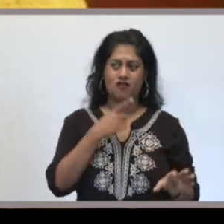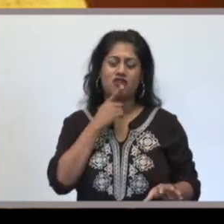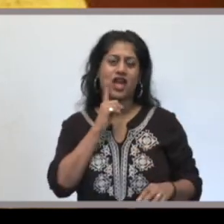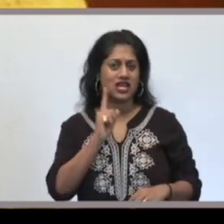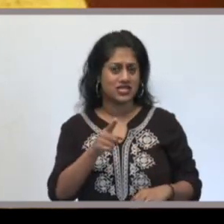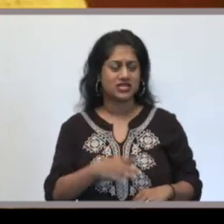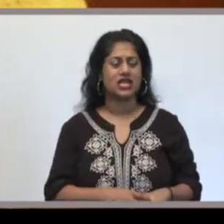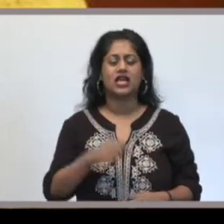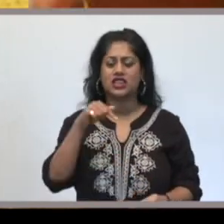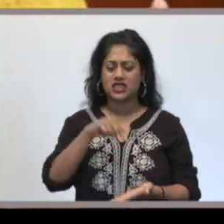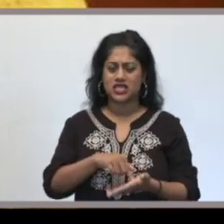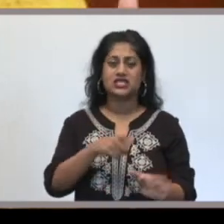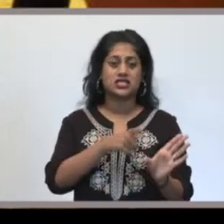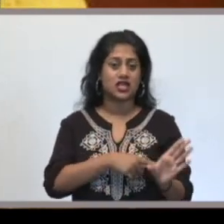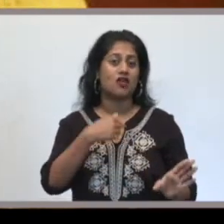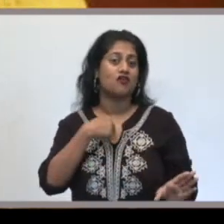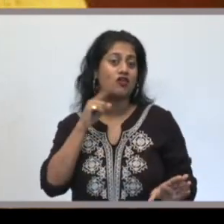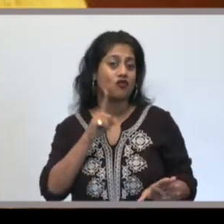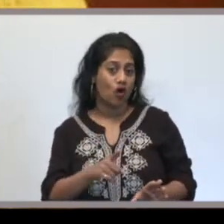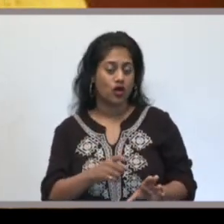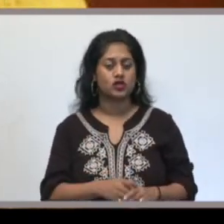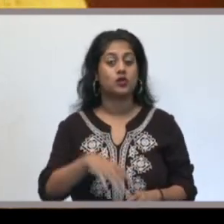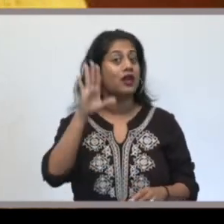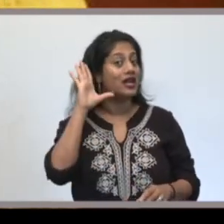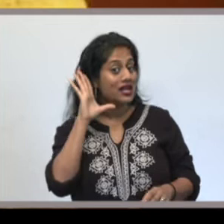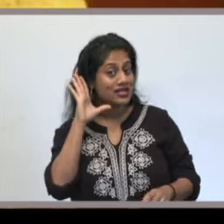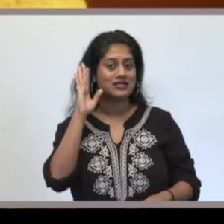has a call. We believe that every one of you has a specific call from